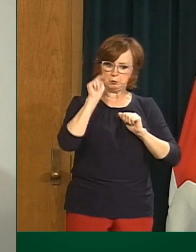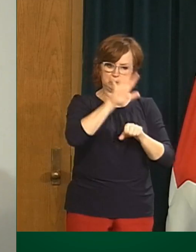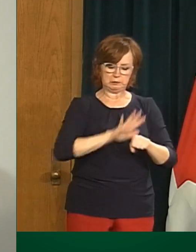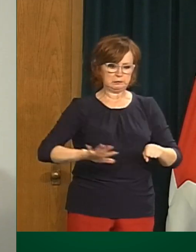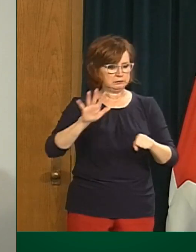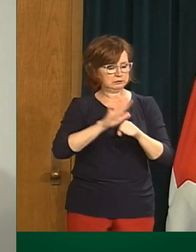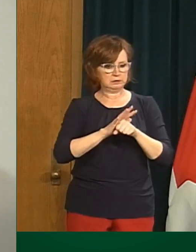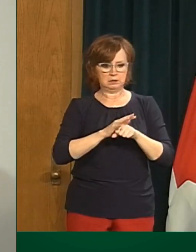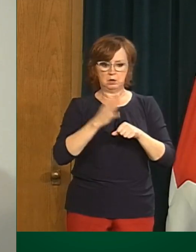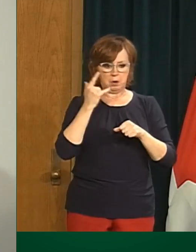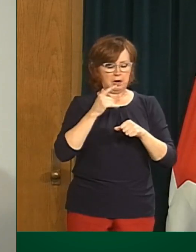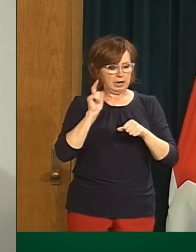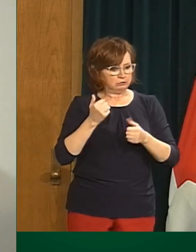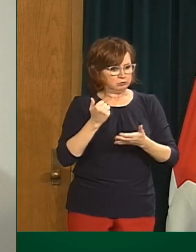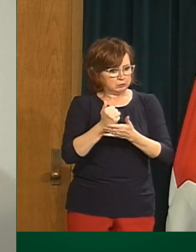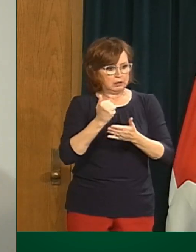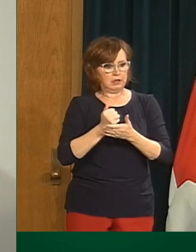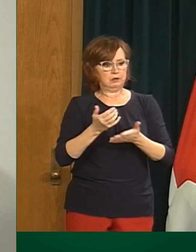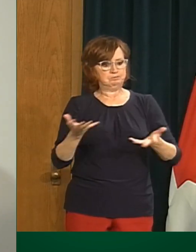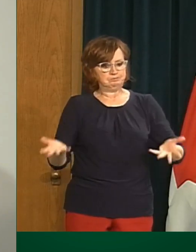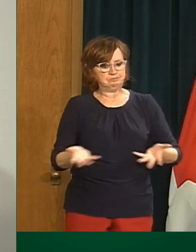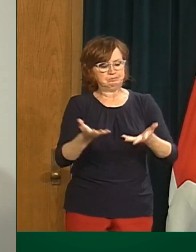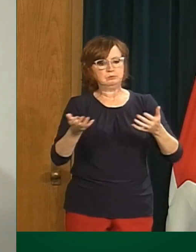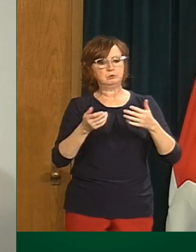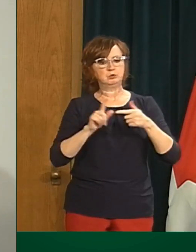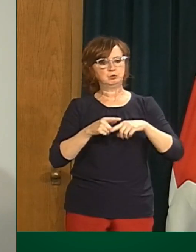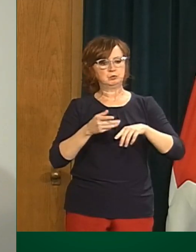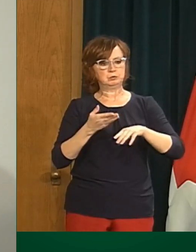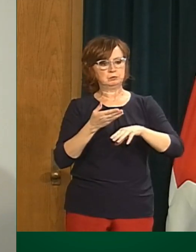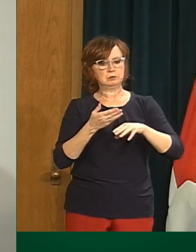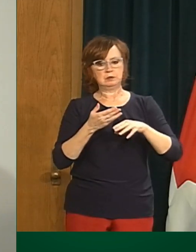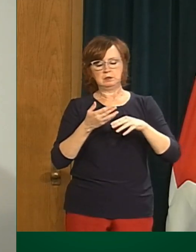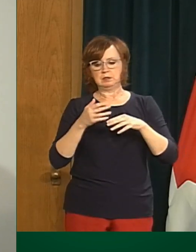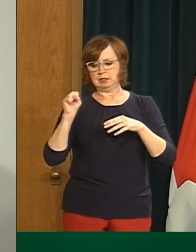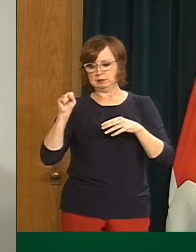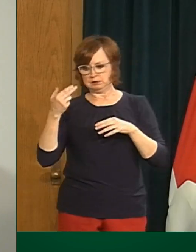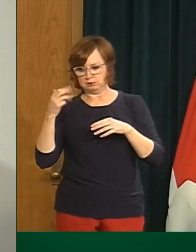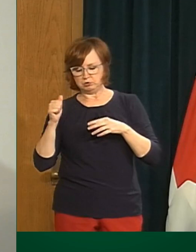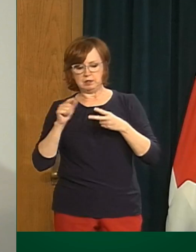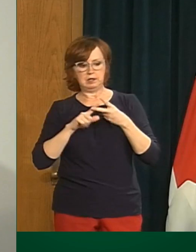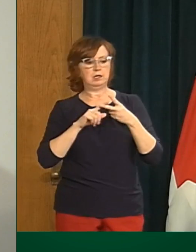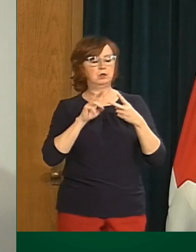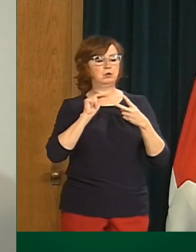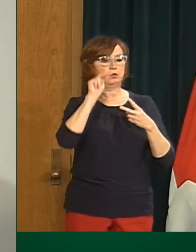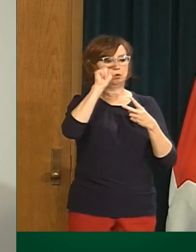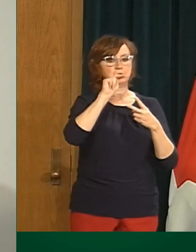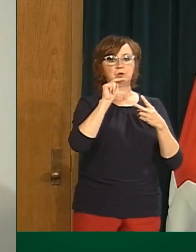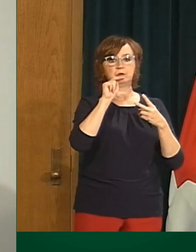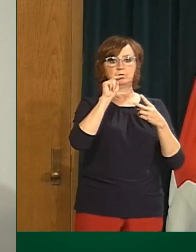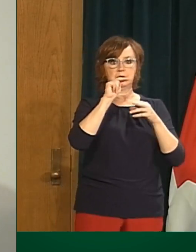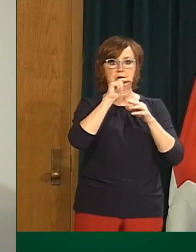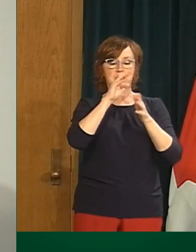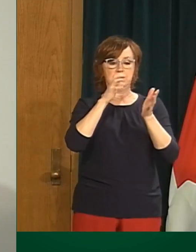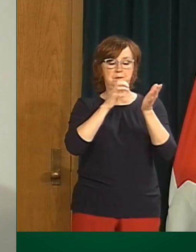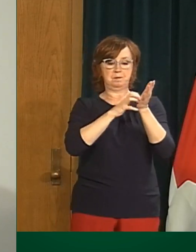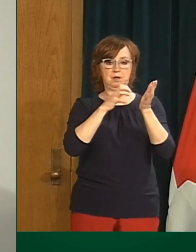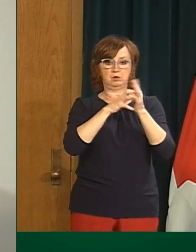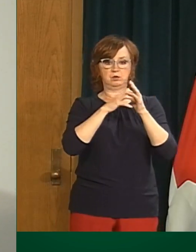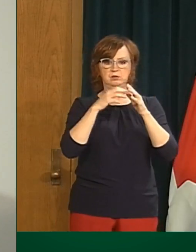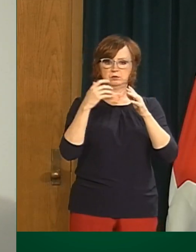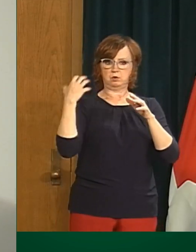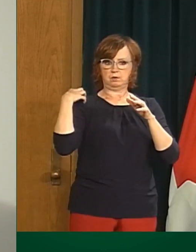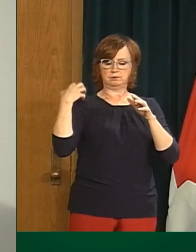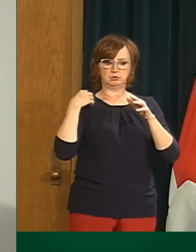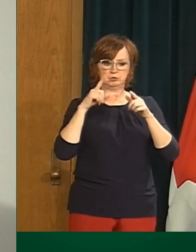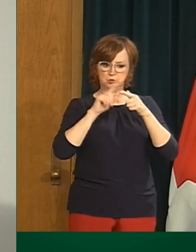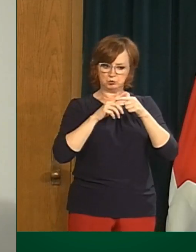Northern communities, along with the Saskatchewan Health Authority and Northern medical health officers, to effectively manage and contain this cluster in the